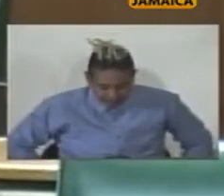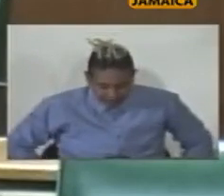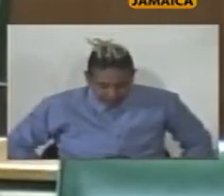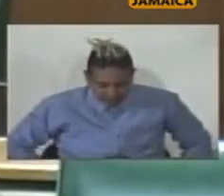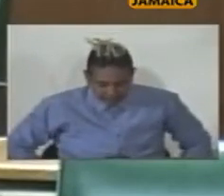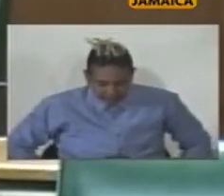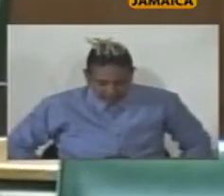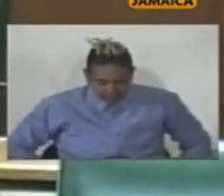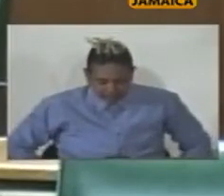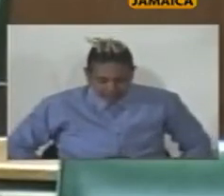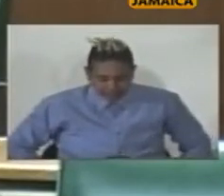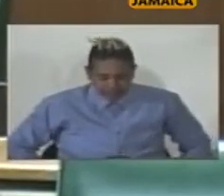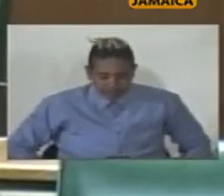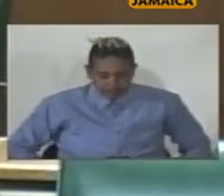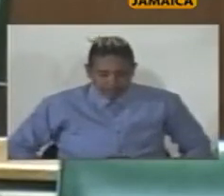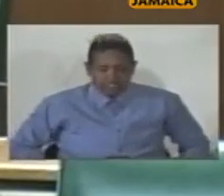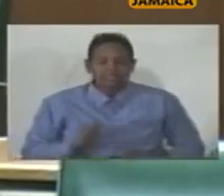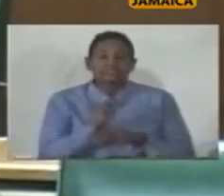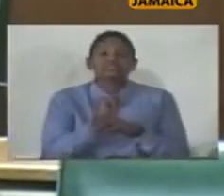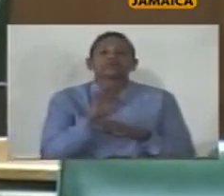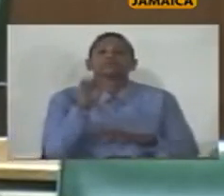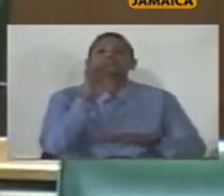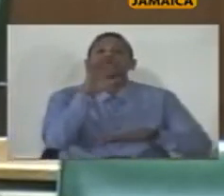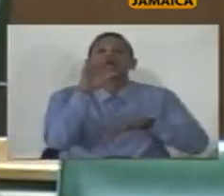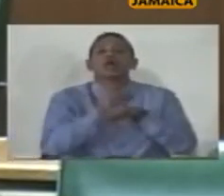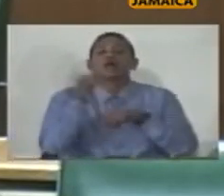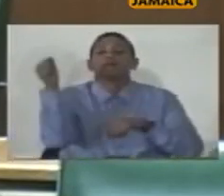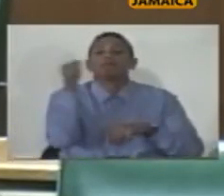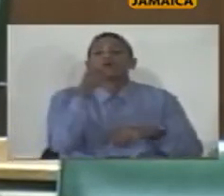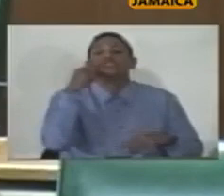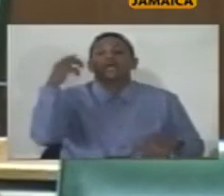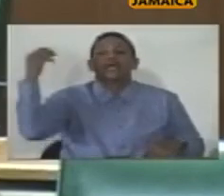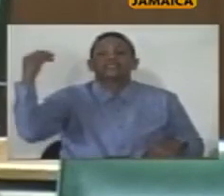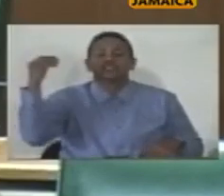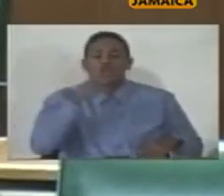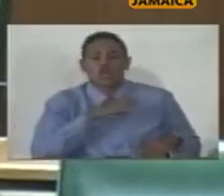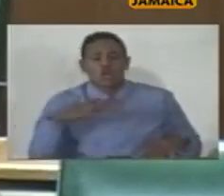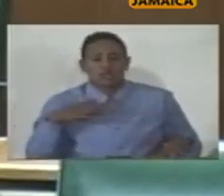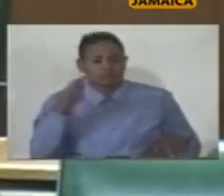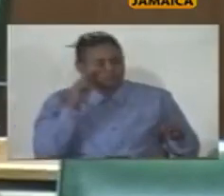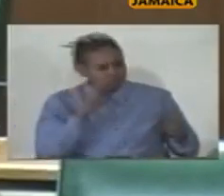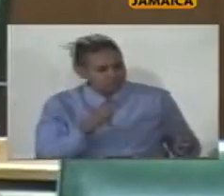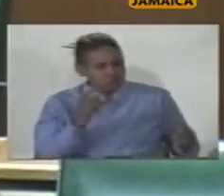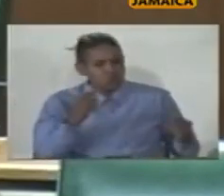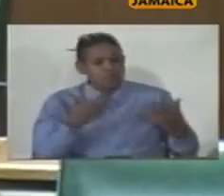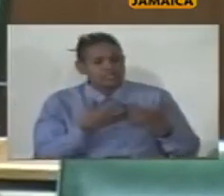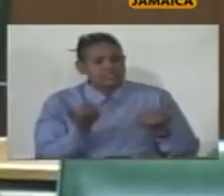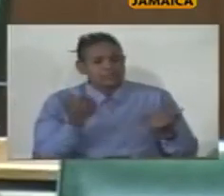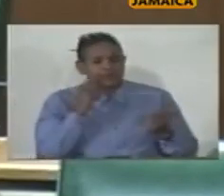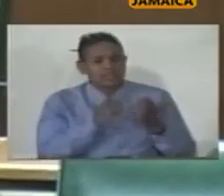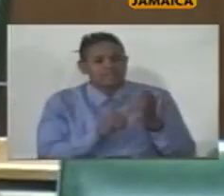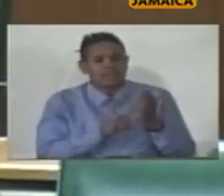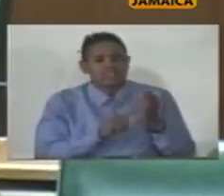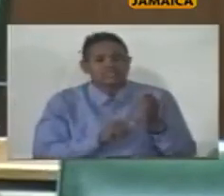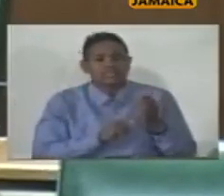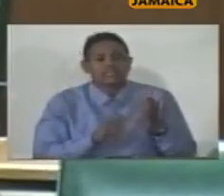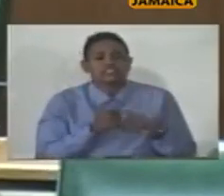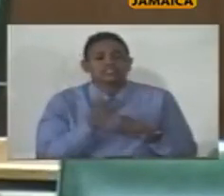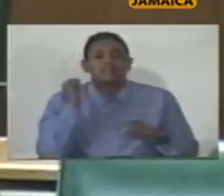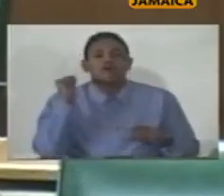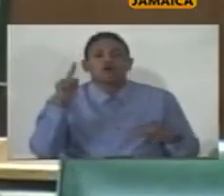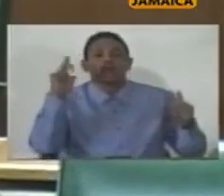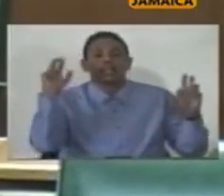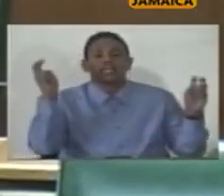is appointing an external committee to do a separate investigation on all matters